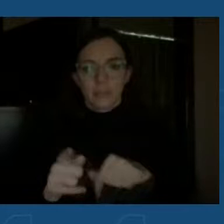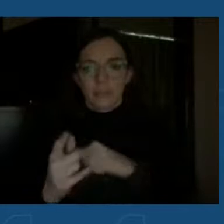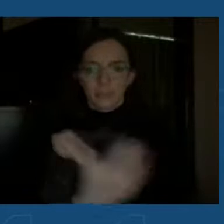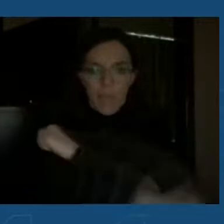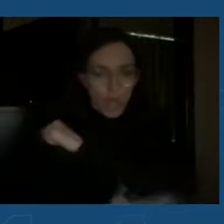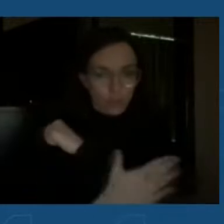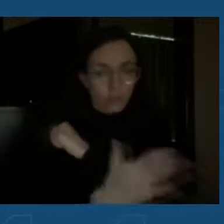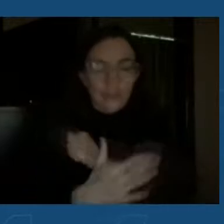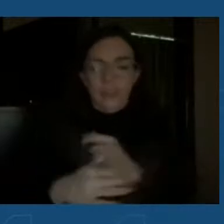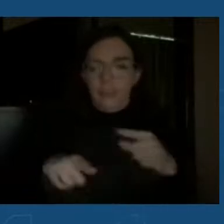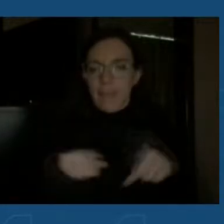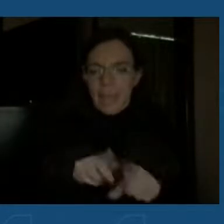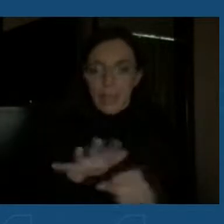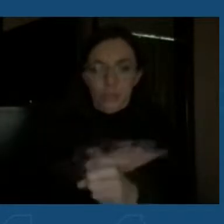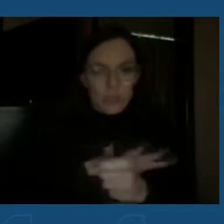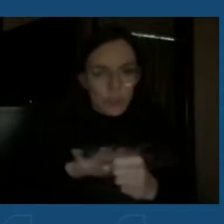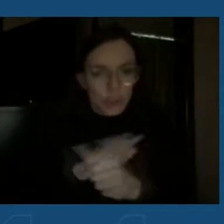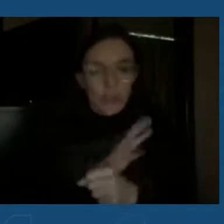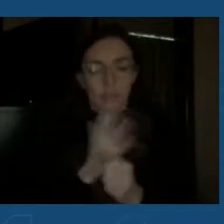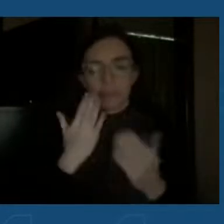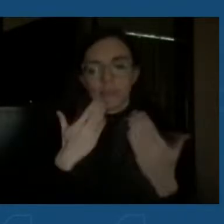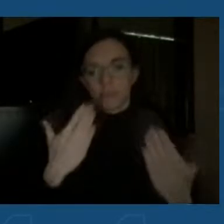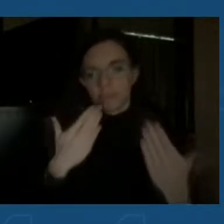so on.